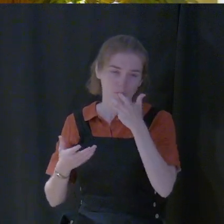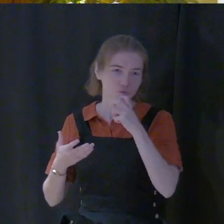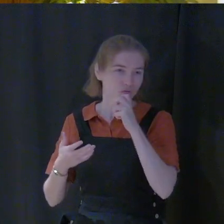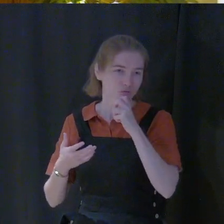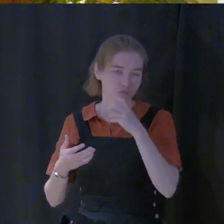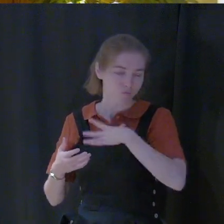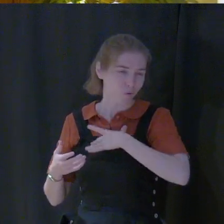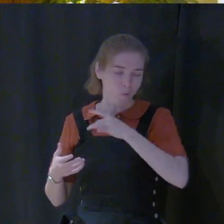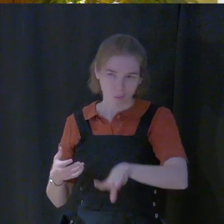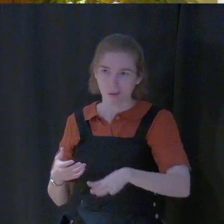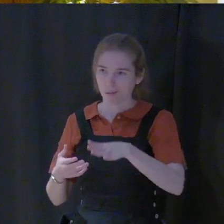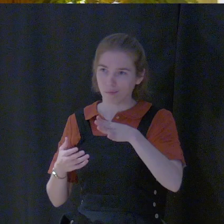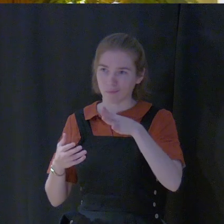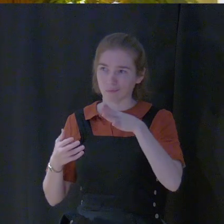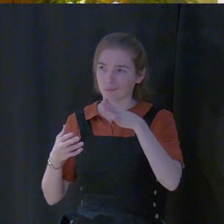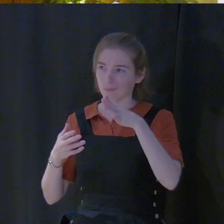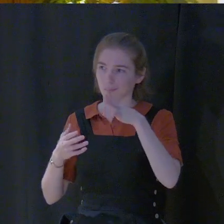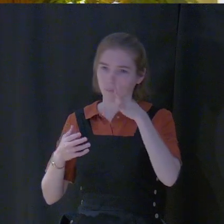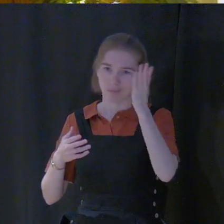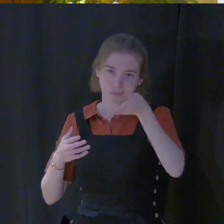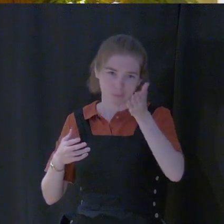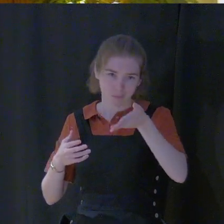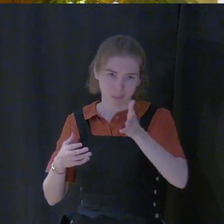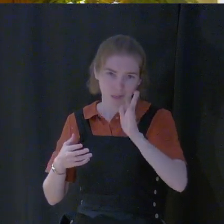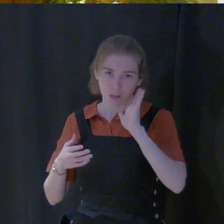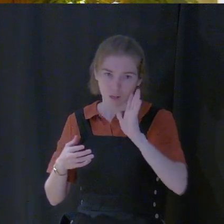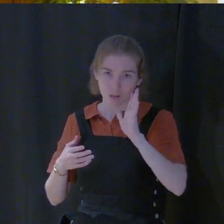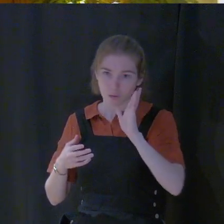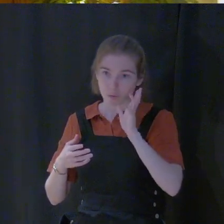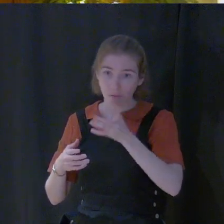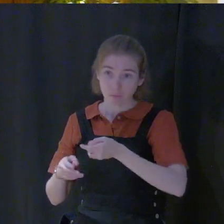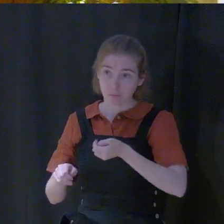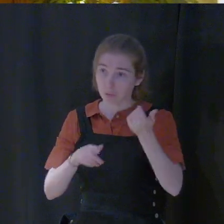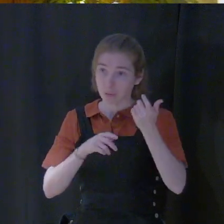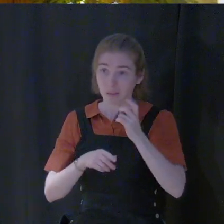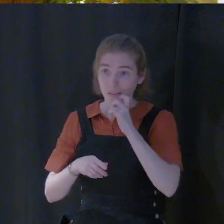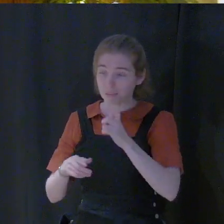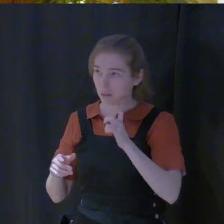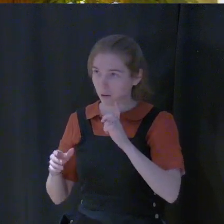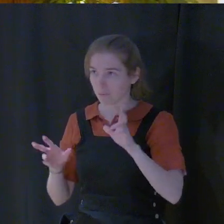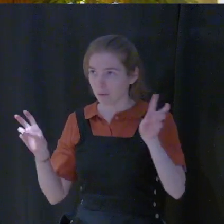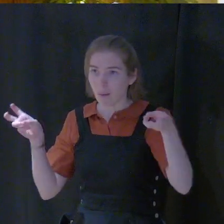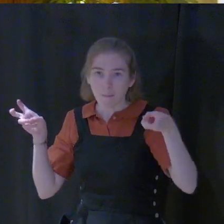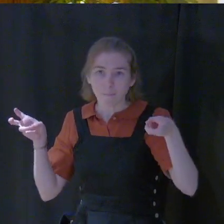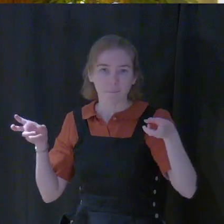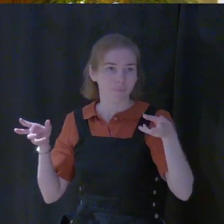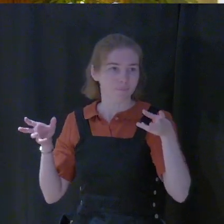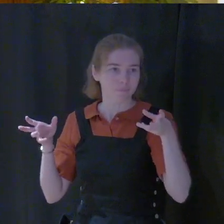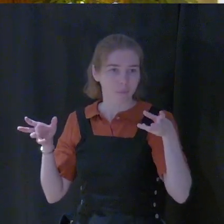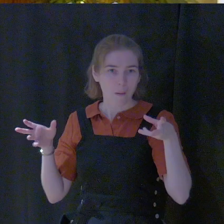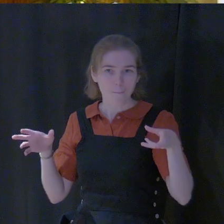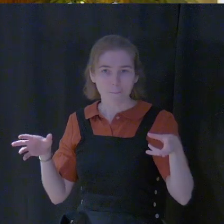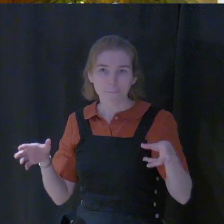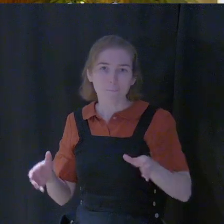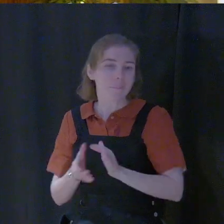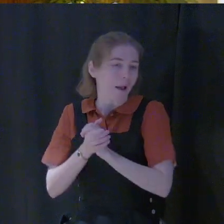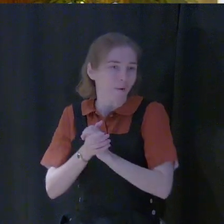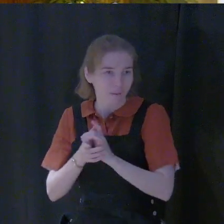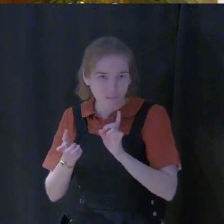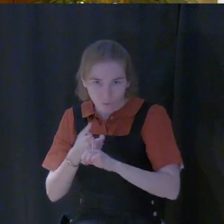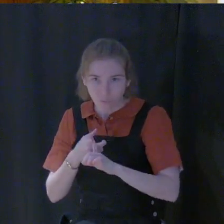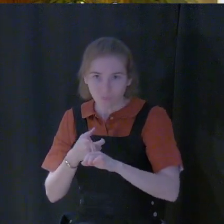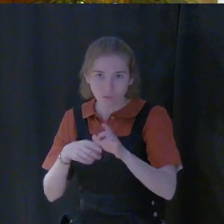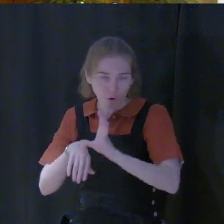He'll move on if you need to be fed in a different way. He's not married to this pulpit or this church or to the leadership of this